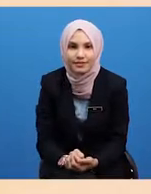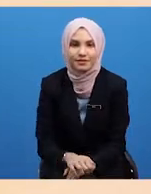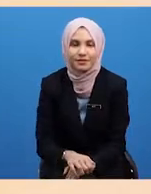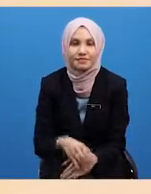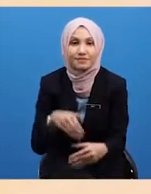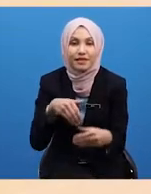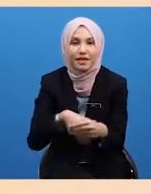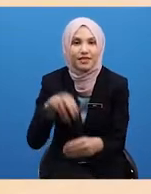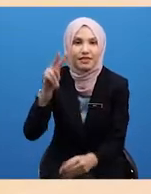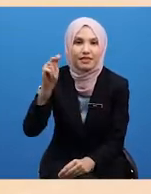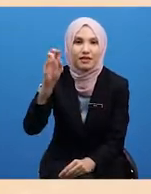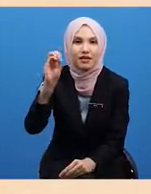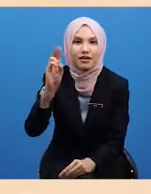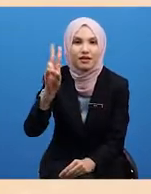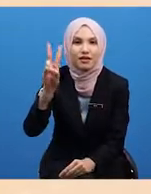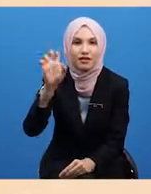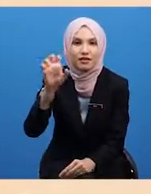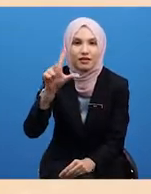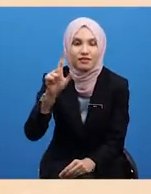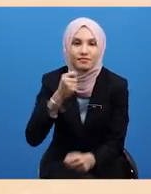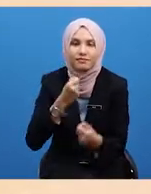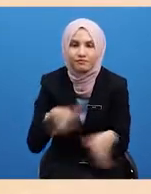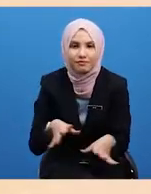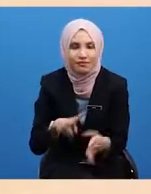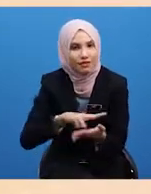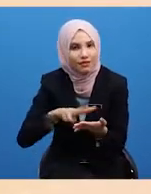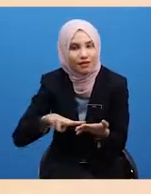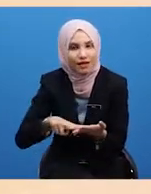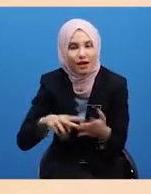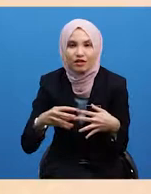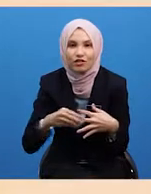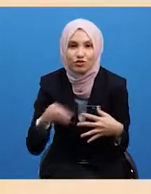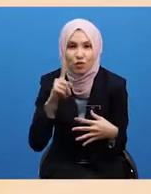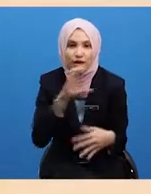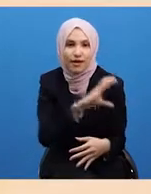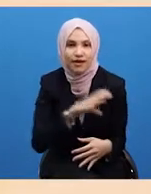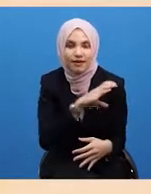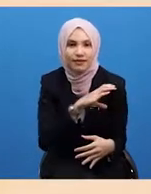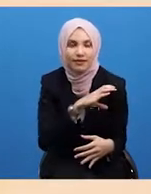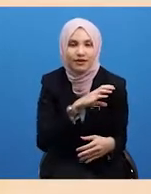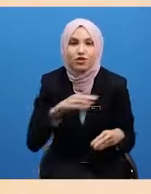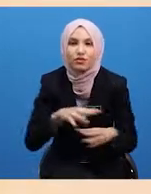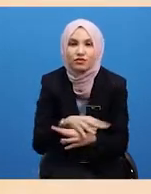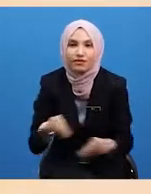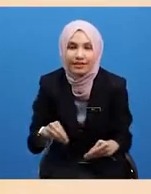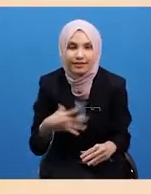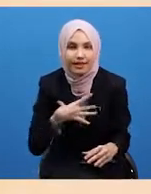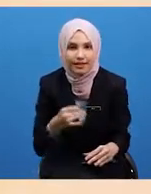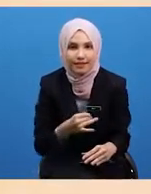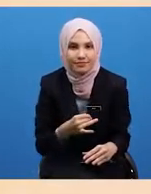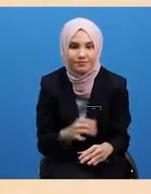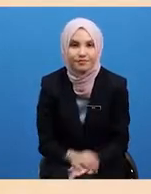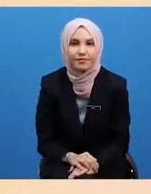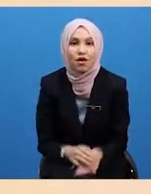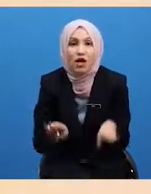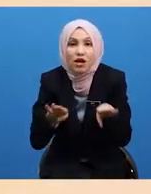In the novel that you have read, choose one character that you dislike. With close